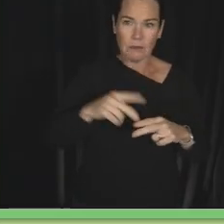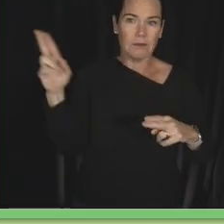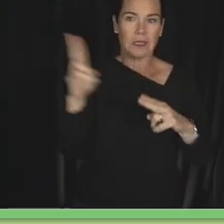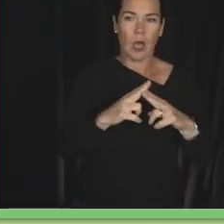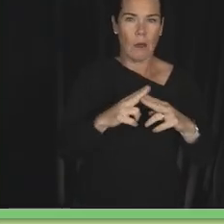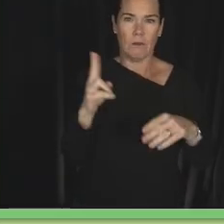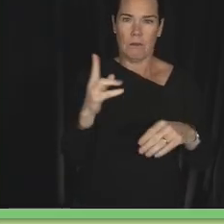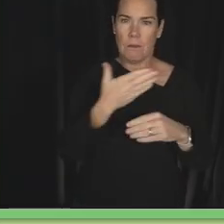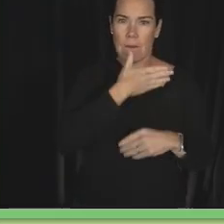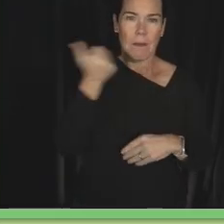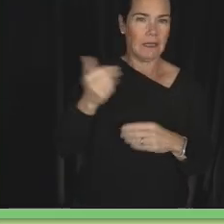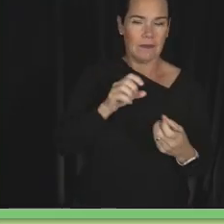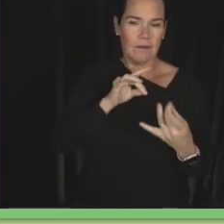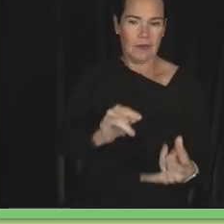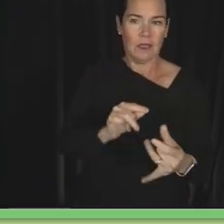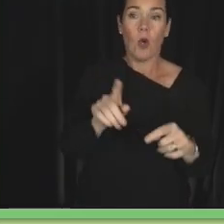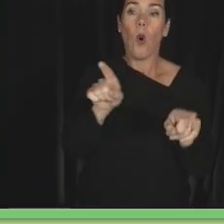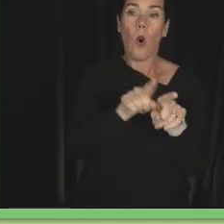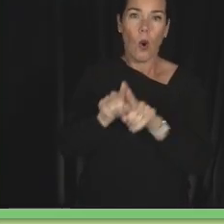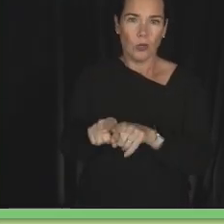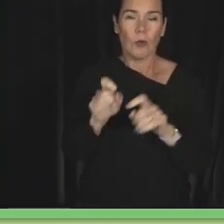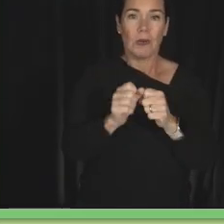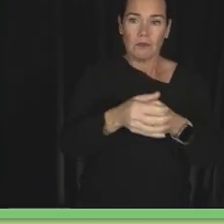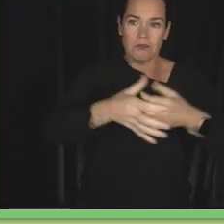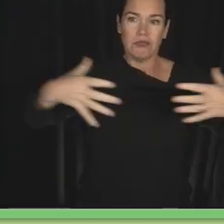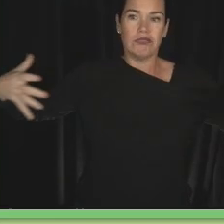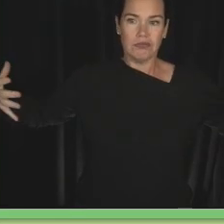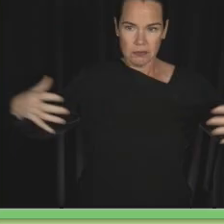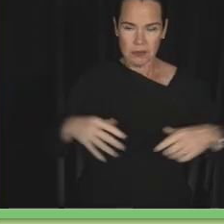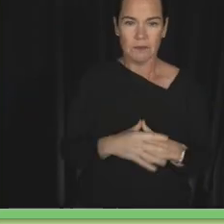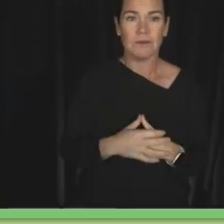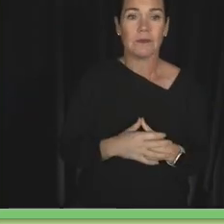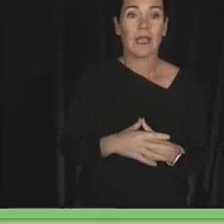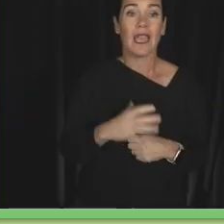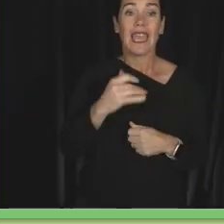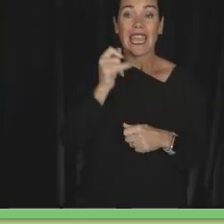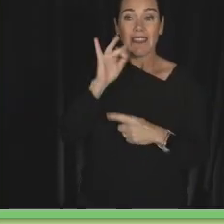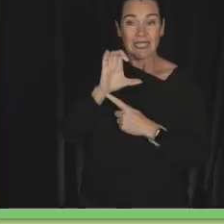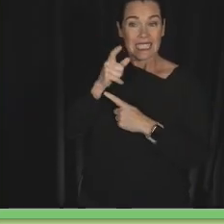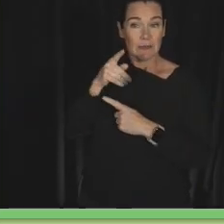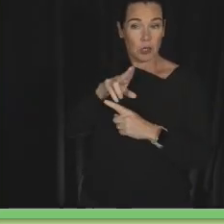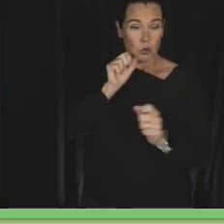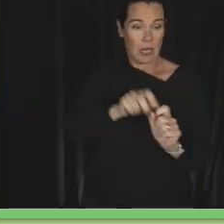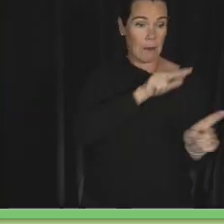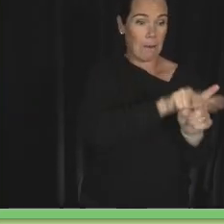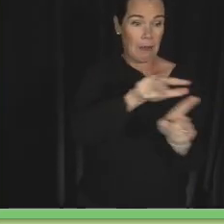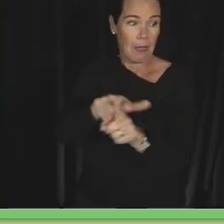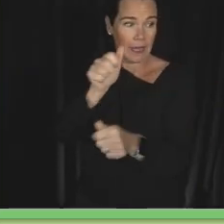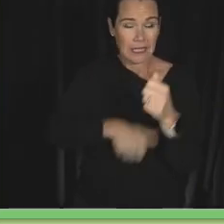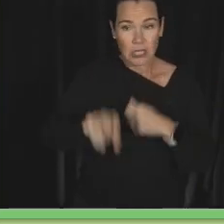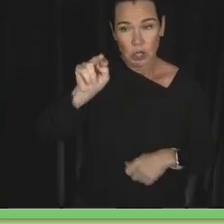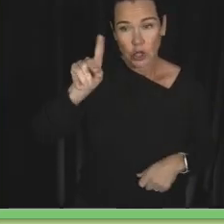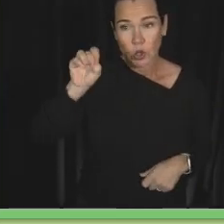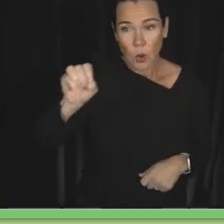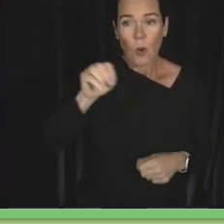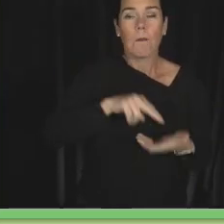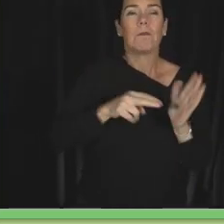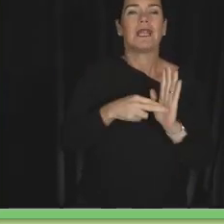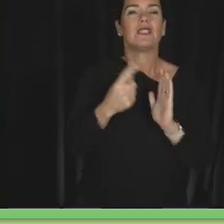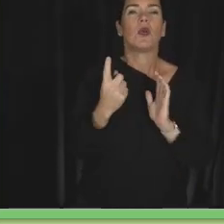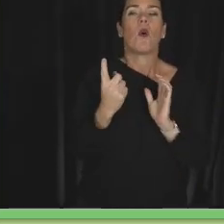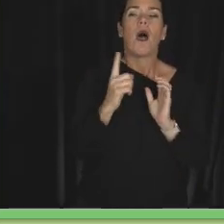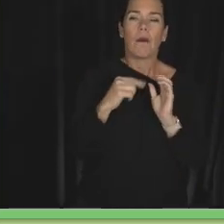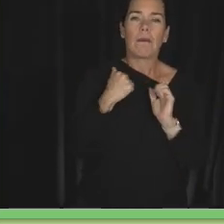horizontally scale it. So if we can return a CPU to every node, then maybe that's one more microservice that we